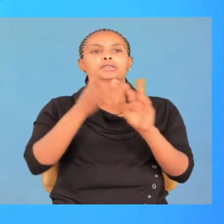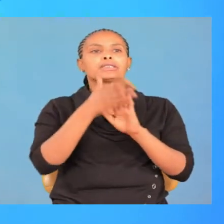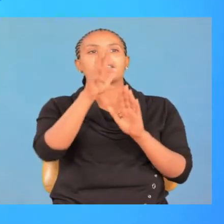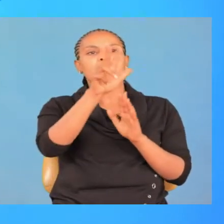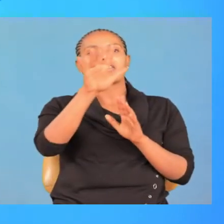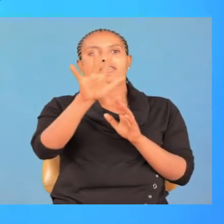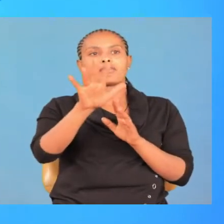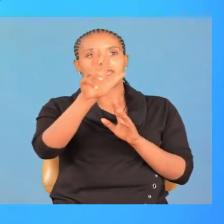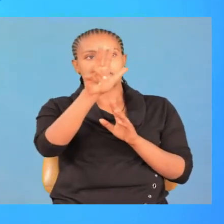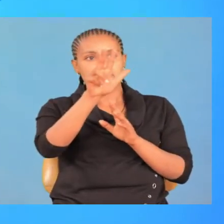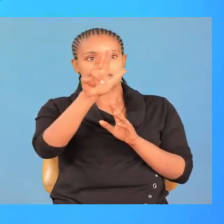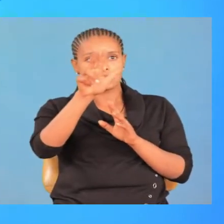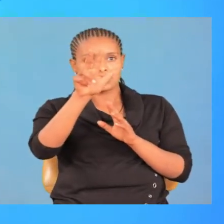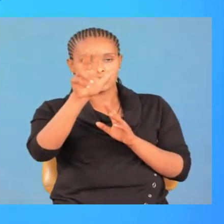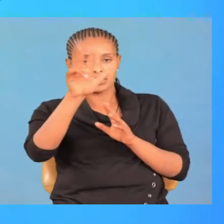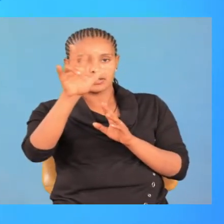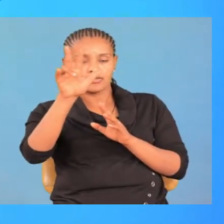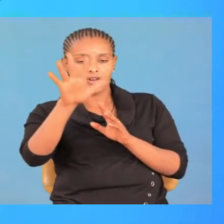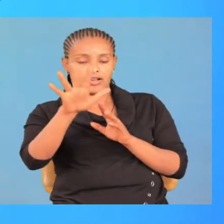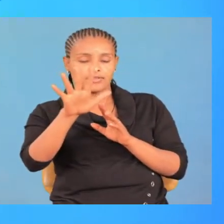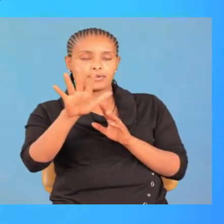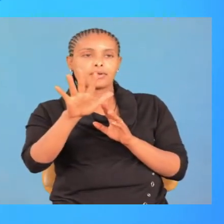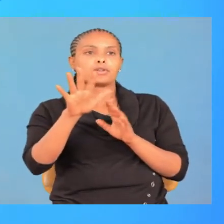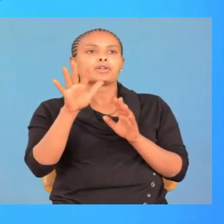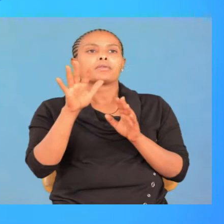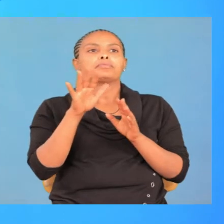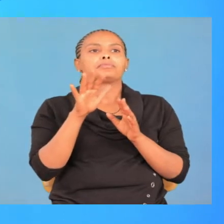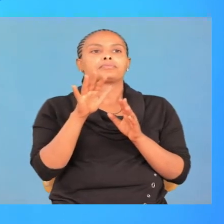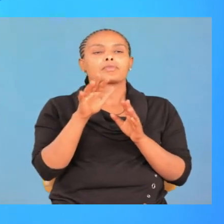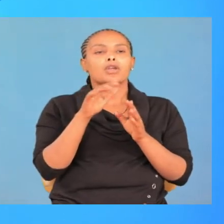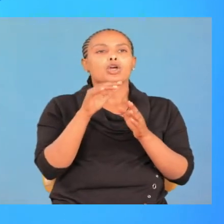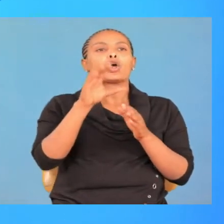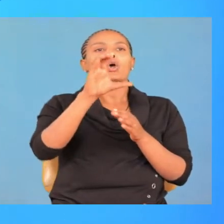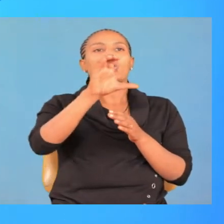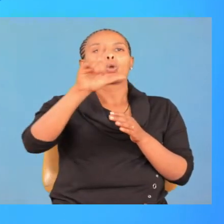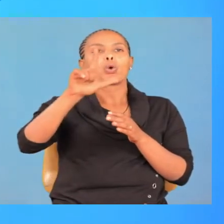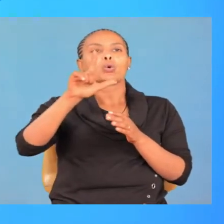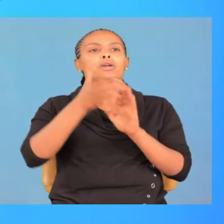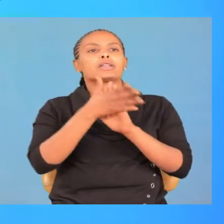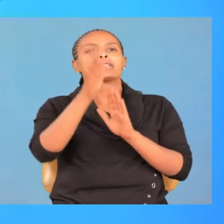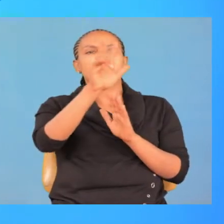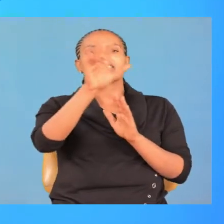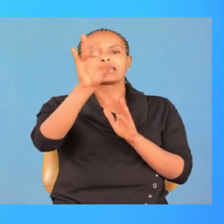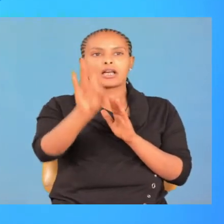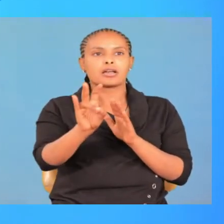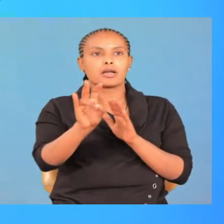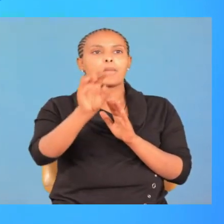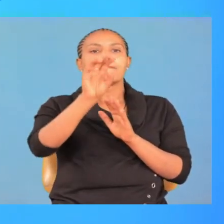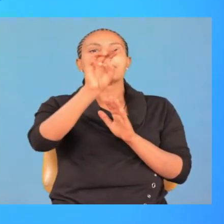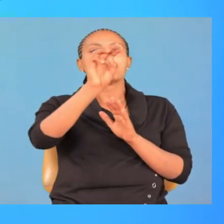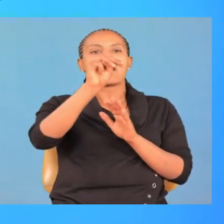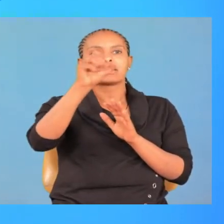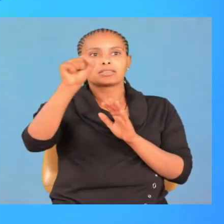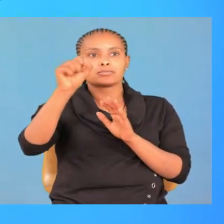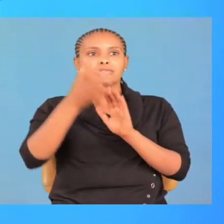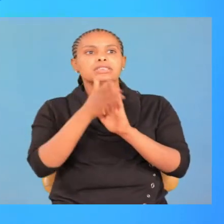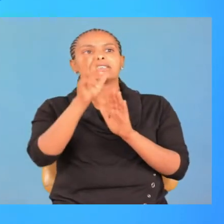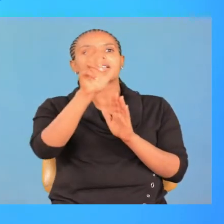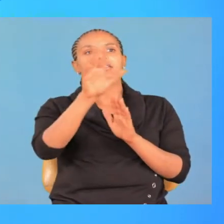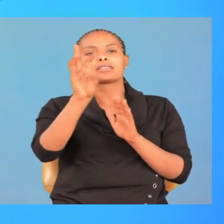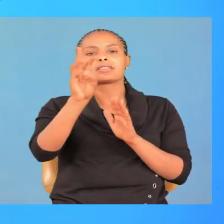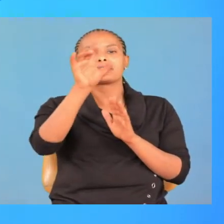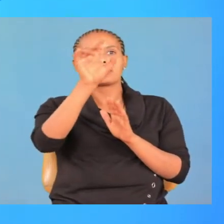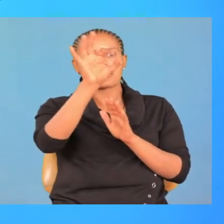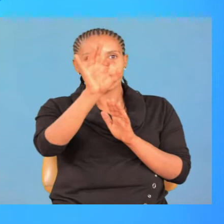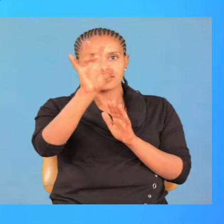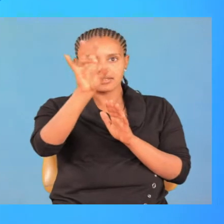of 34.97 atomic mass units, and chlorine 37, which has a mass of